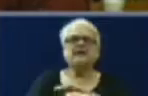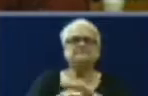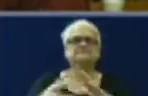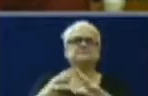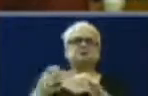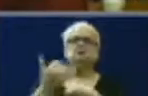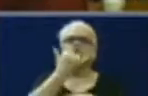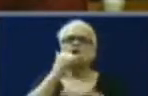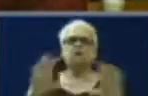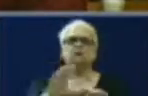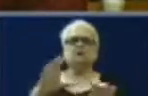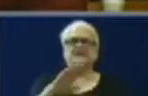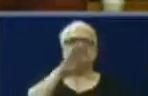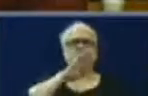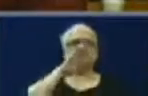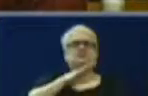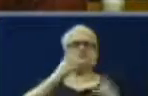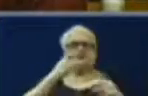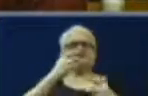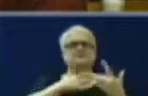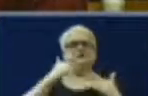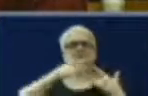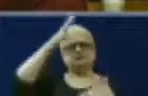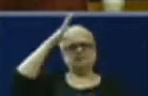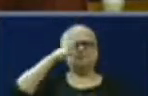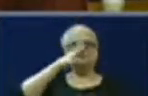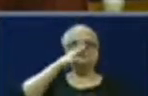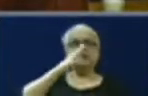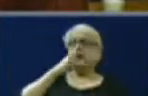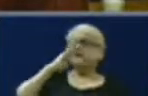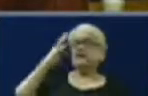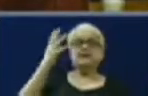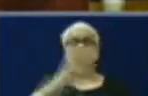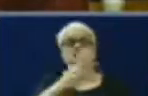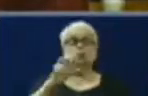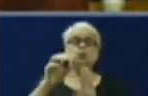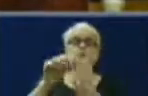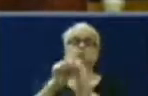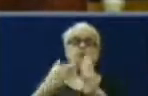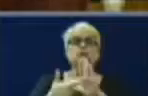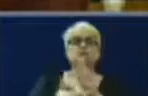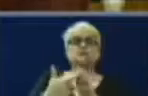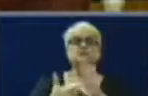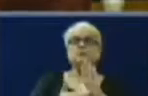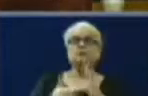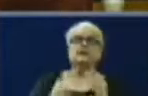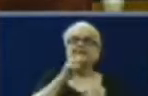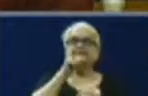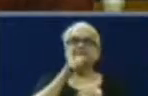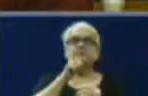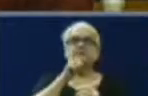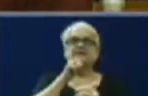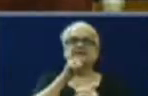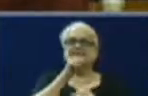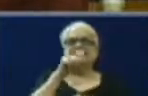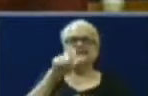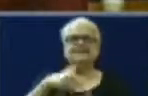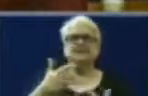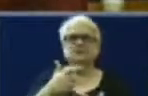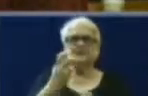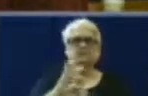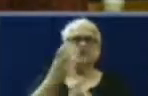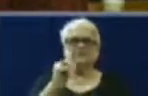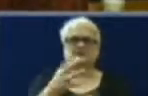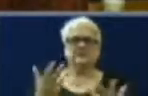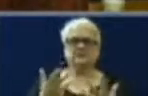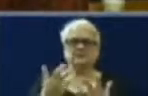concerned parents. They are also just as quick to ignore the same rules at the first hint of inconvenience. There is a dearth of concern within the central office over basic